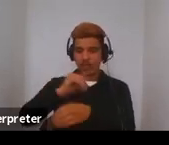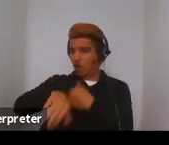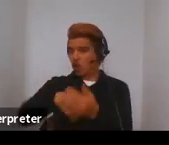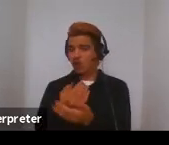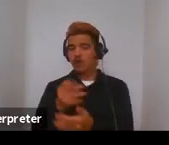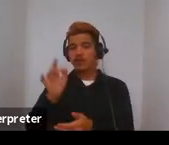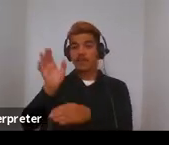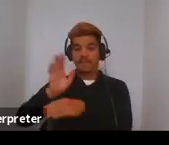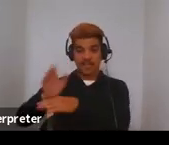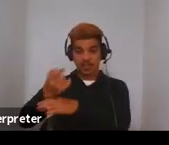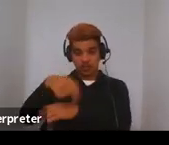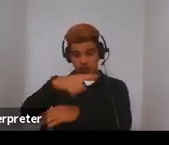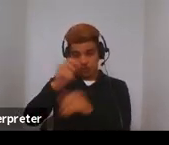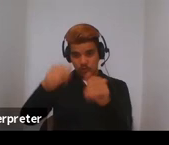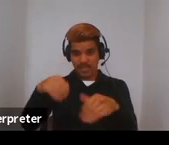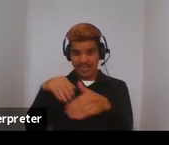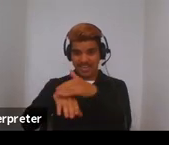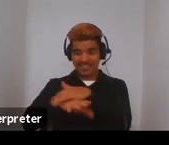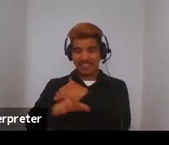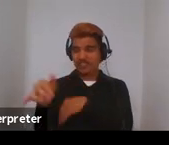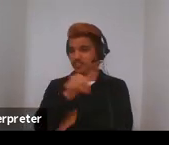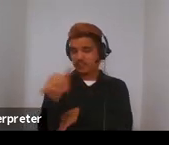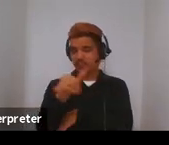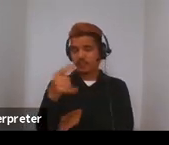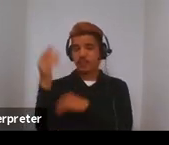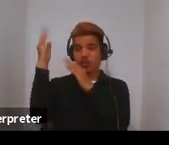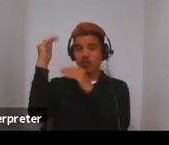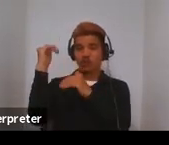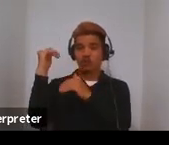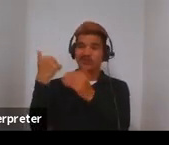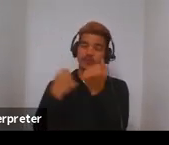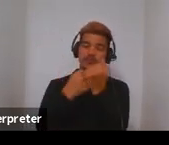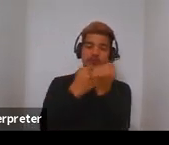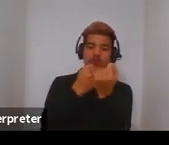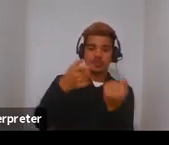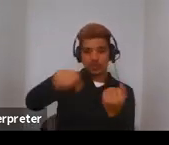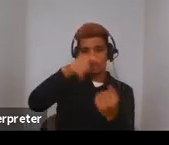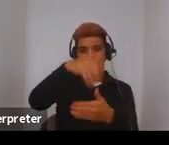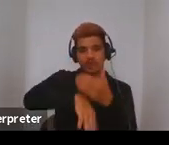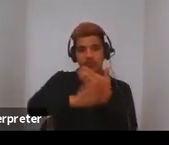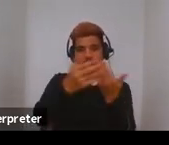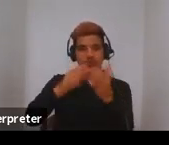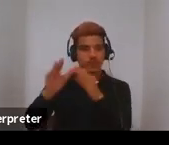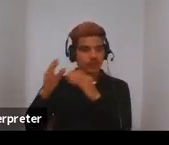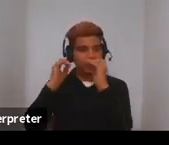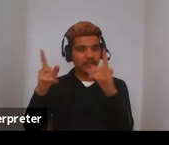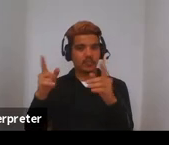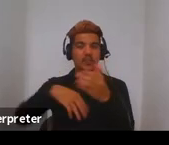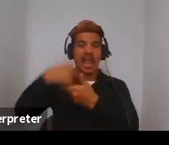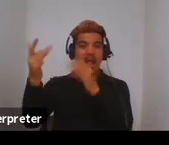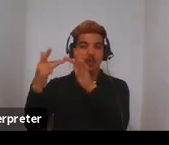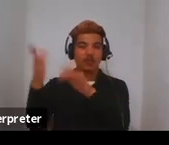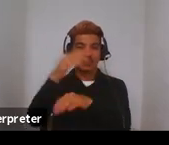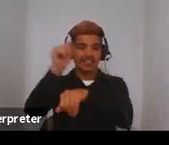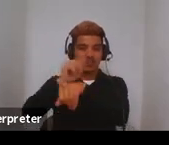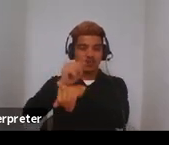so you can access them as well, hopefully supporting you in your community education, outreach, and your work